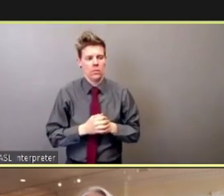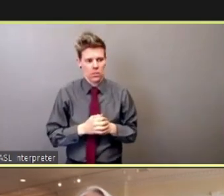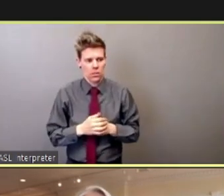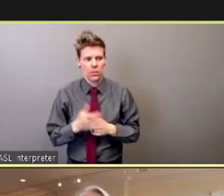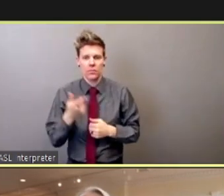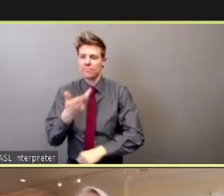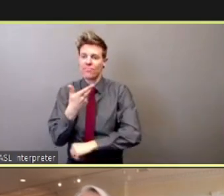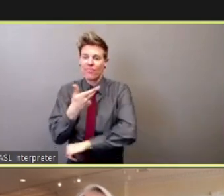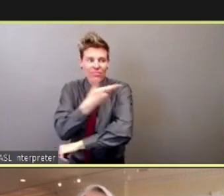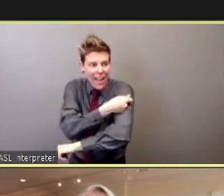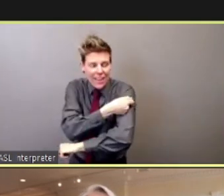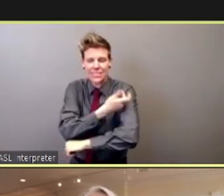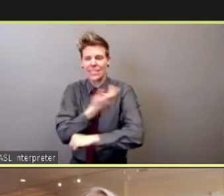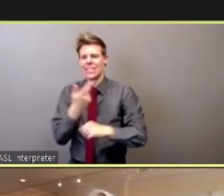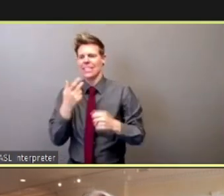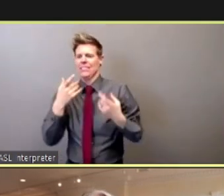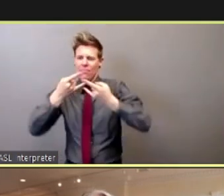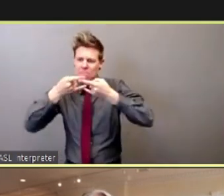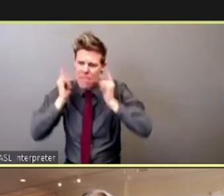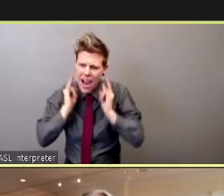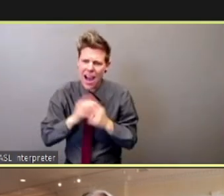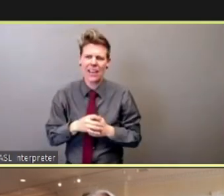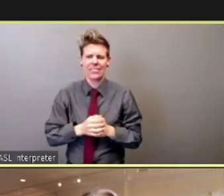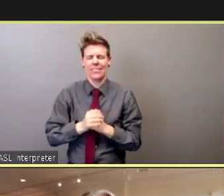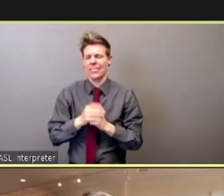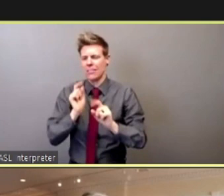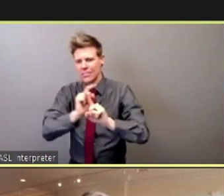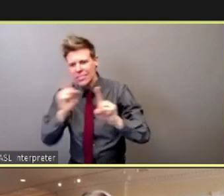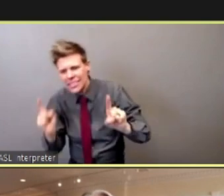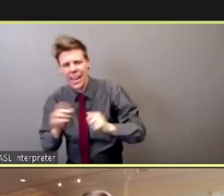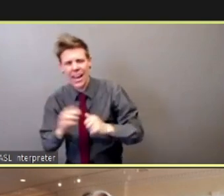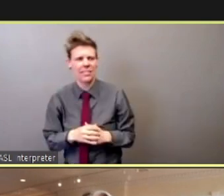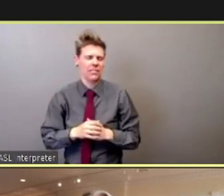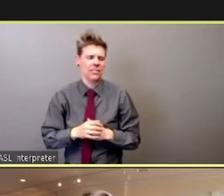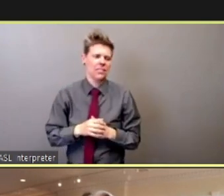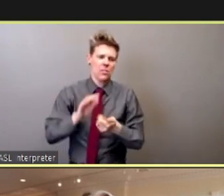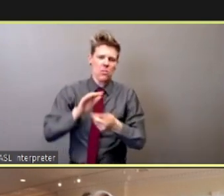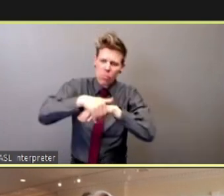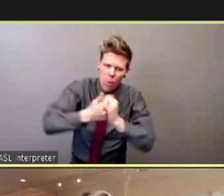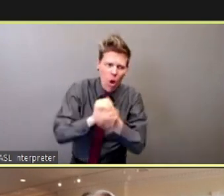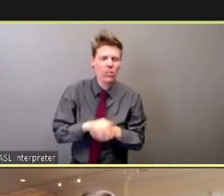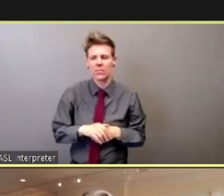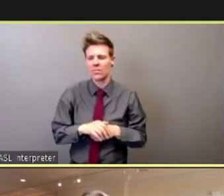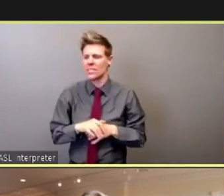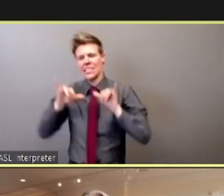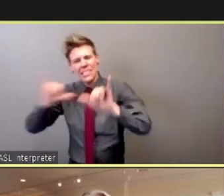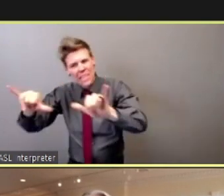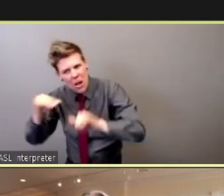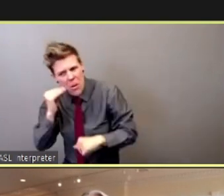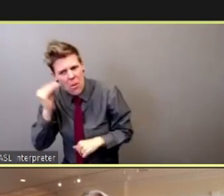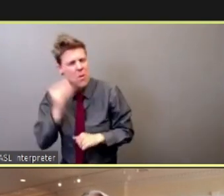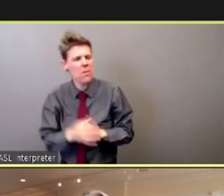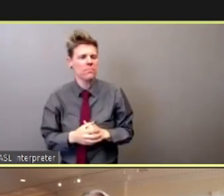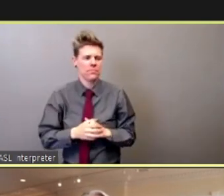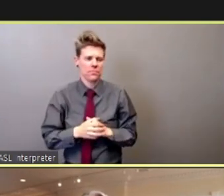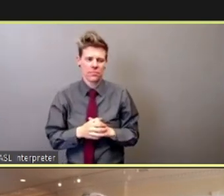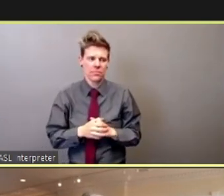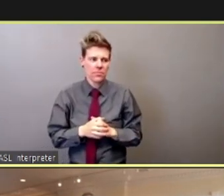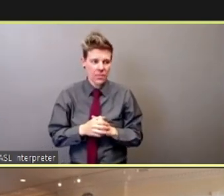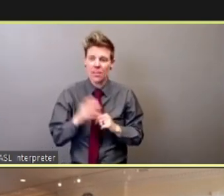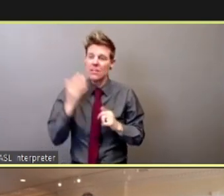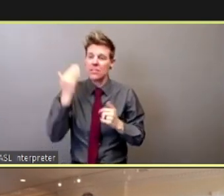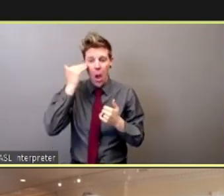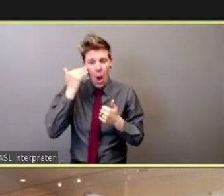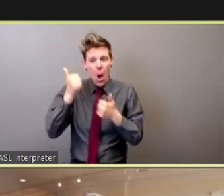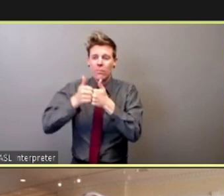the sacrifices that all of us have made, staying home, being separated, from our families so that we